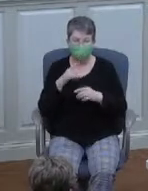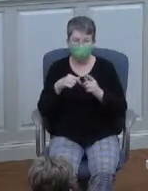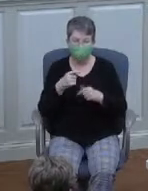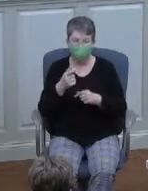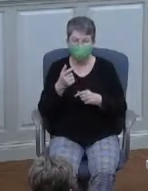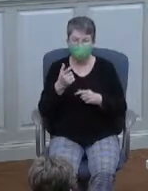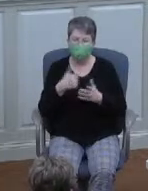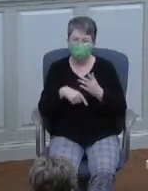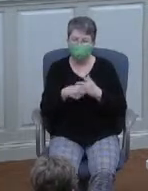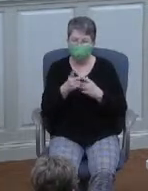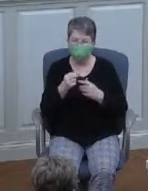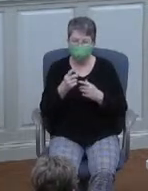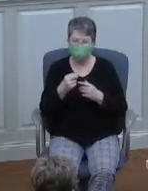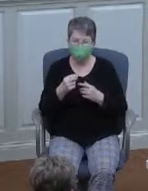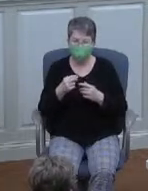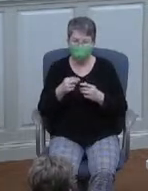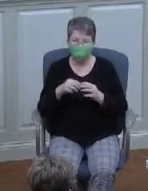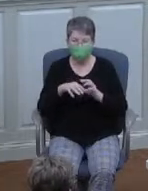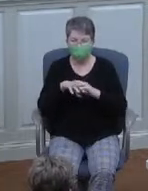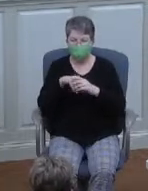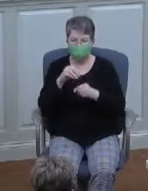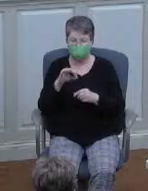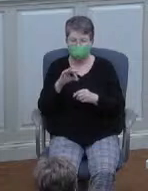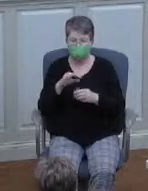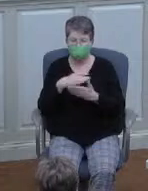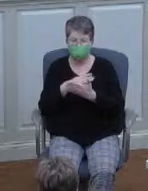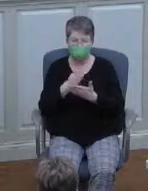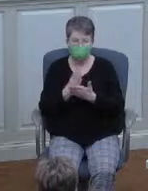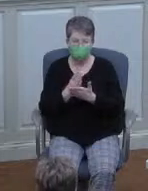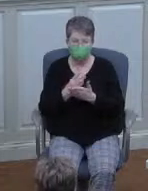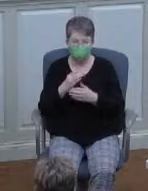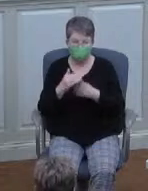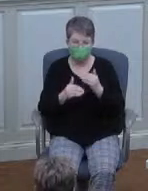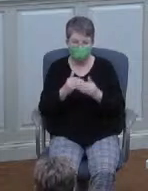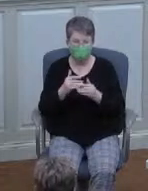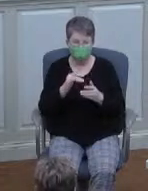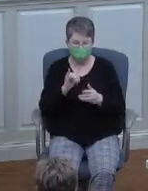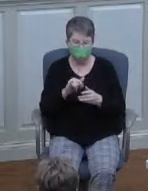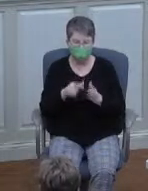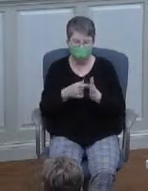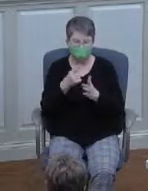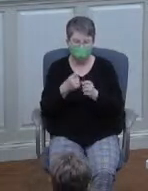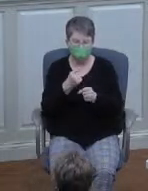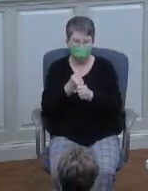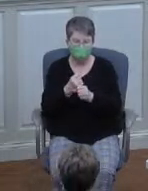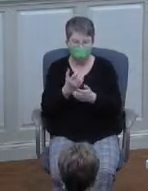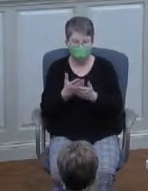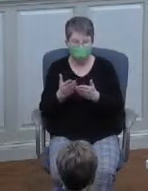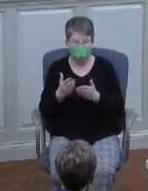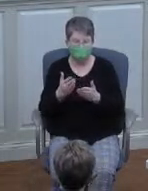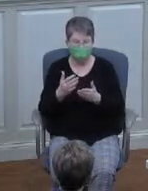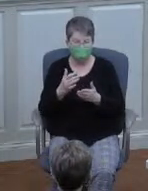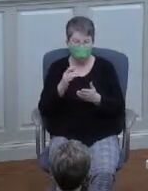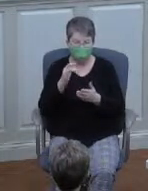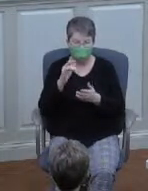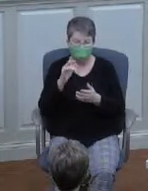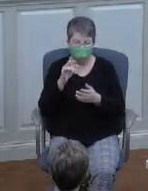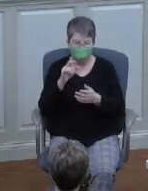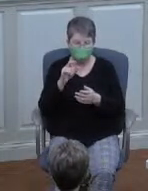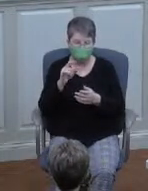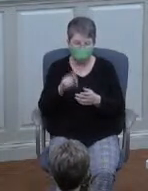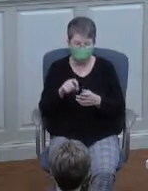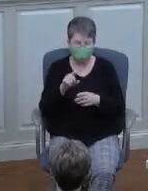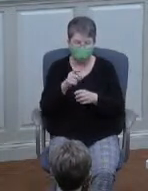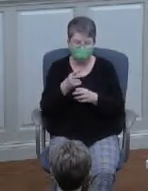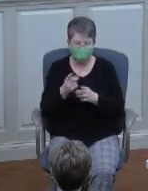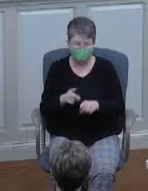do outside of a budget process, which is the once a year thing that used to happen. And what we would